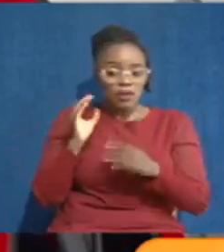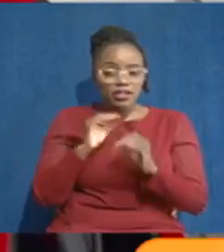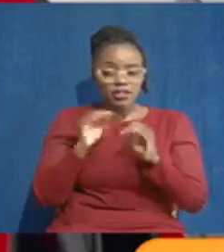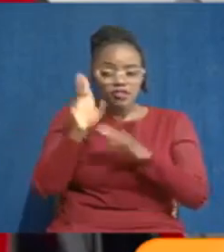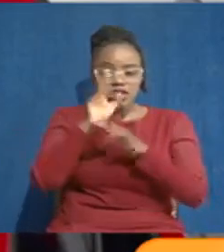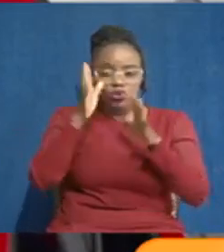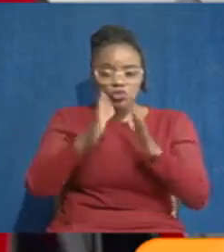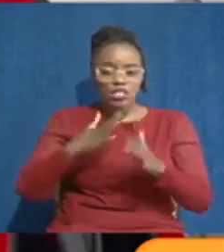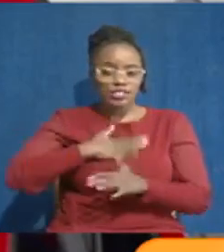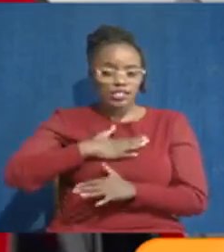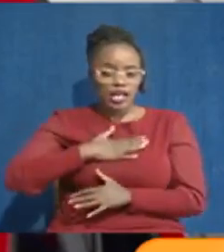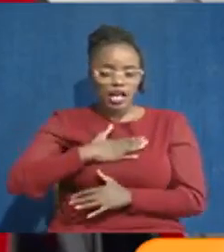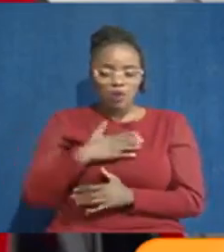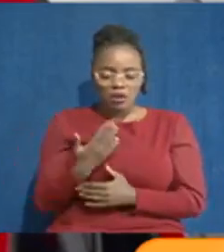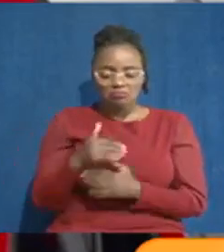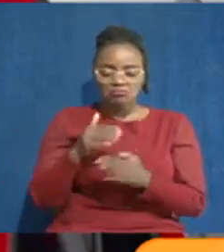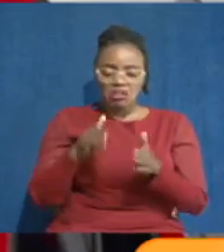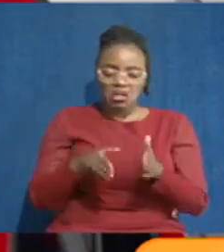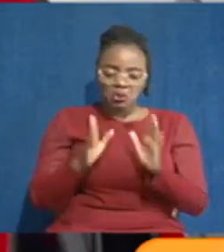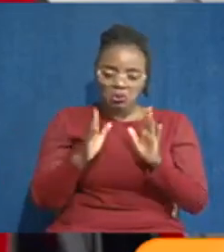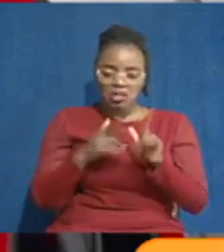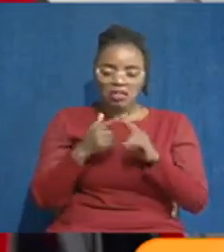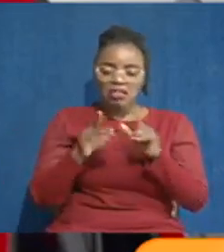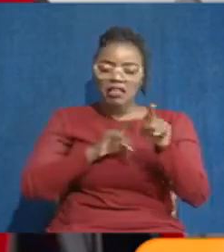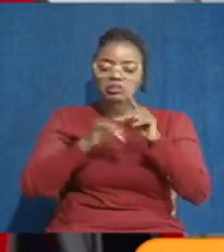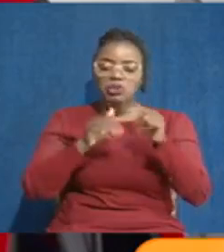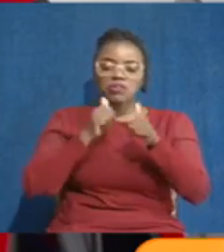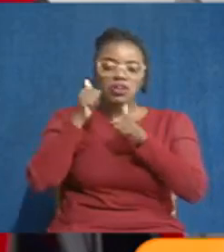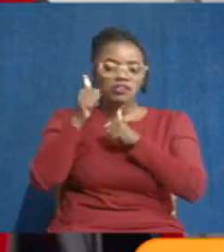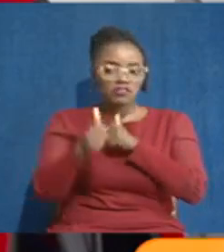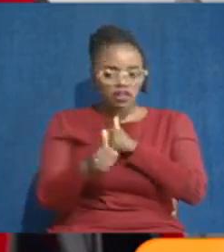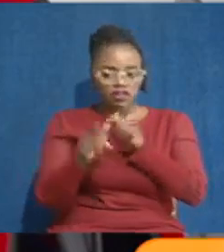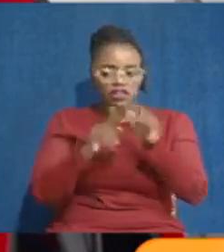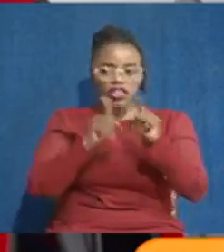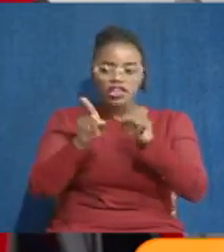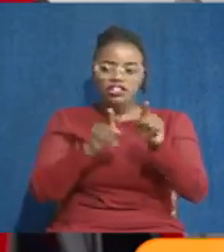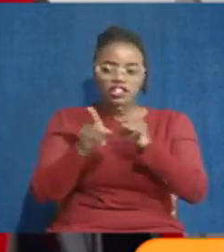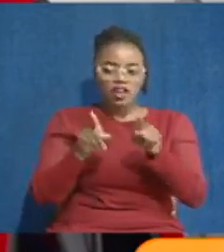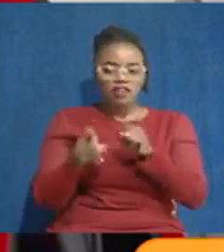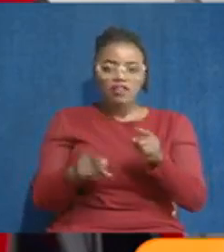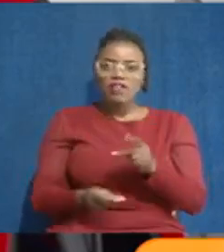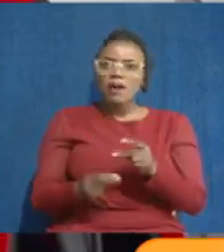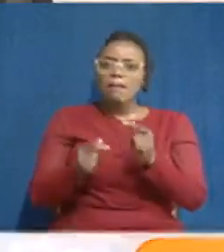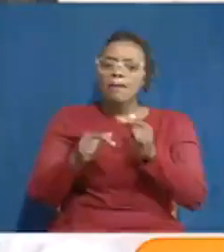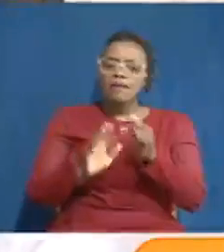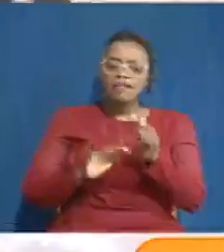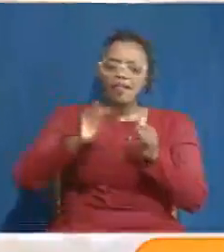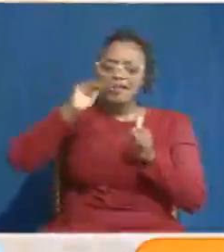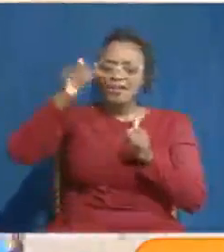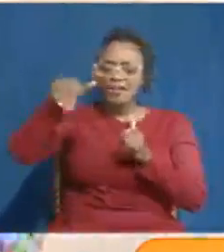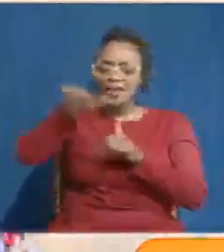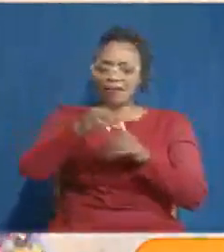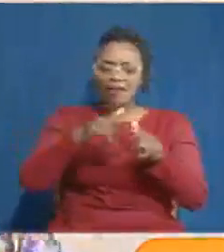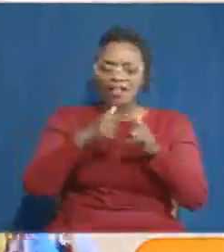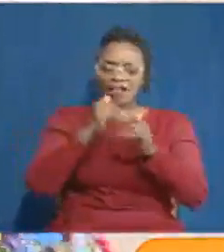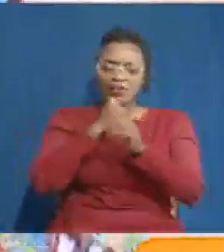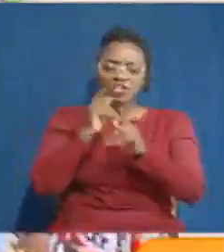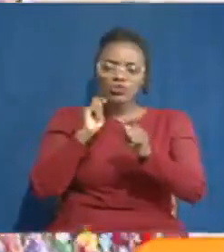users here, they carry heavy roads, they go long distances, they drive in up-heated terrains and all that. We also do